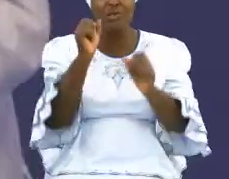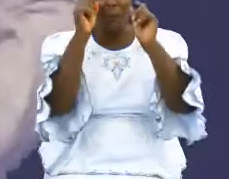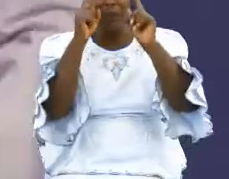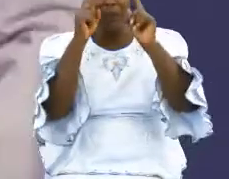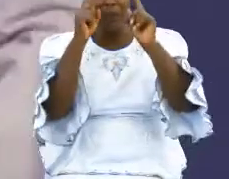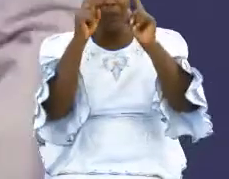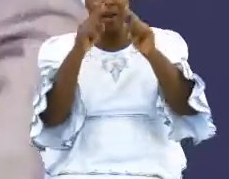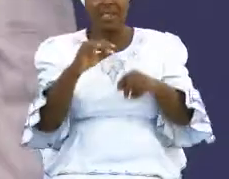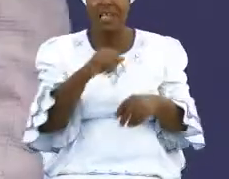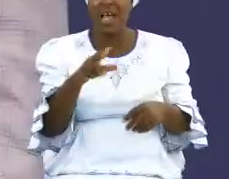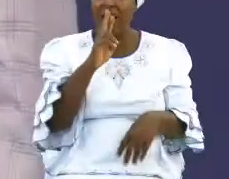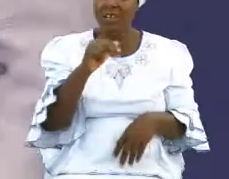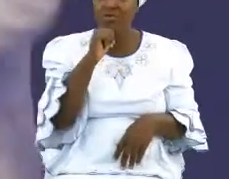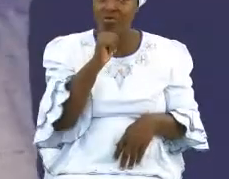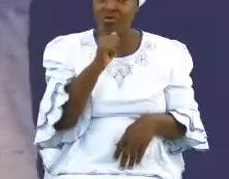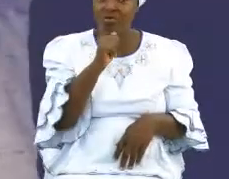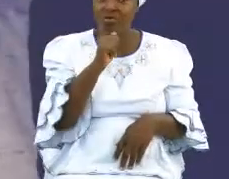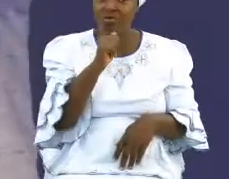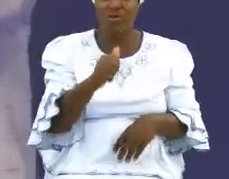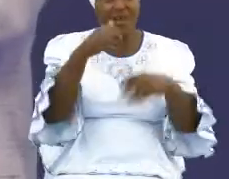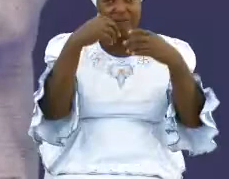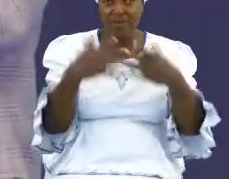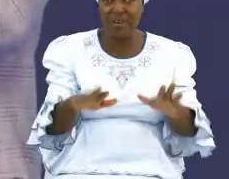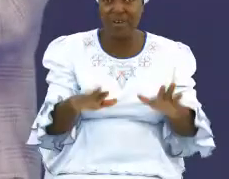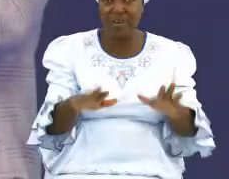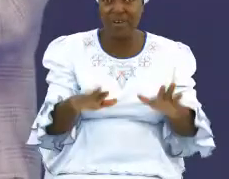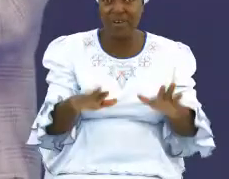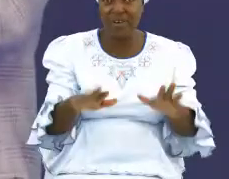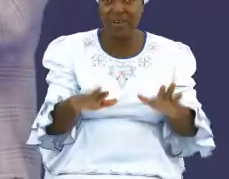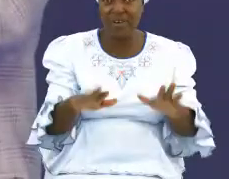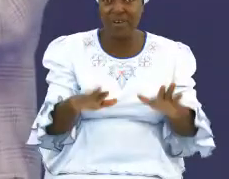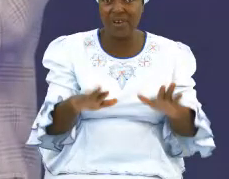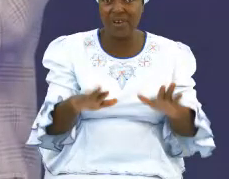not exhaustible. They're still there.